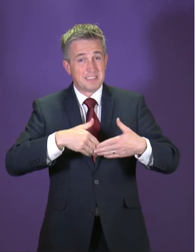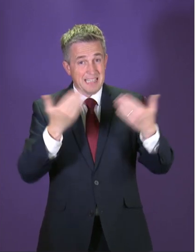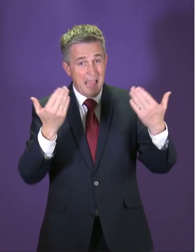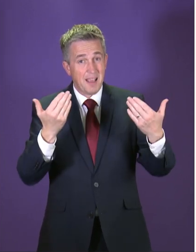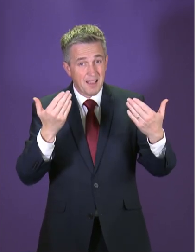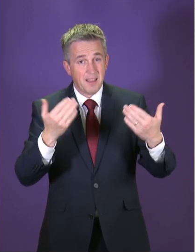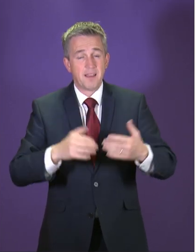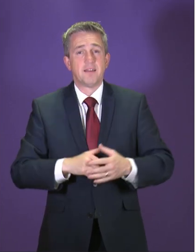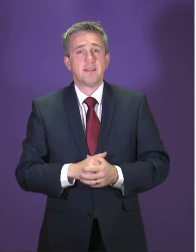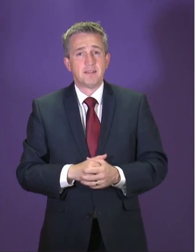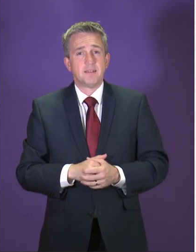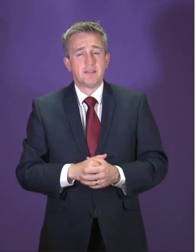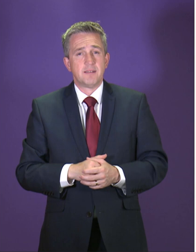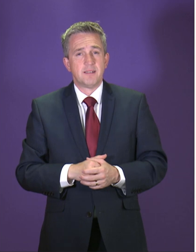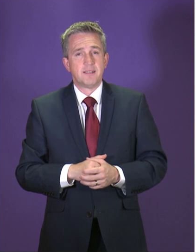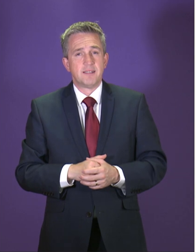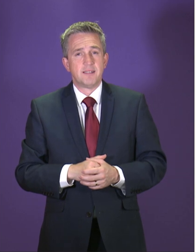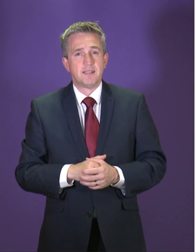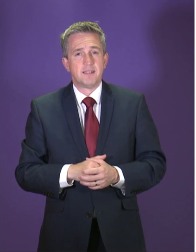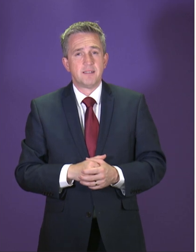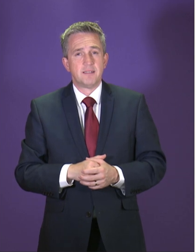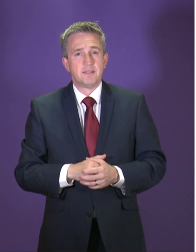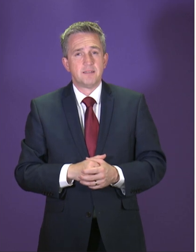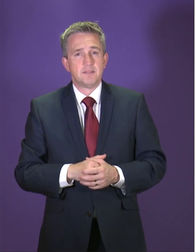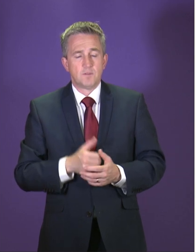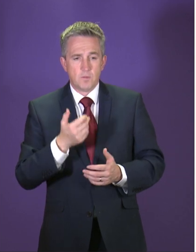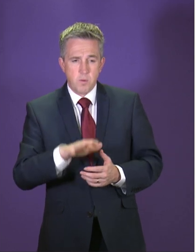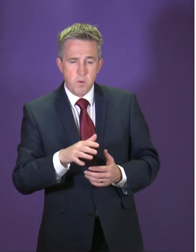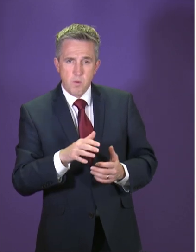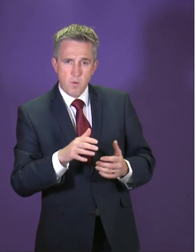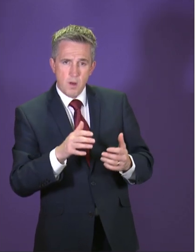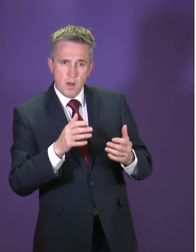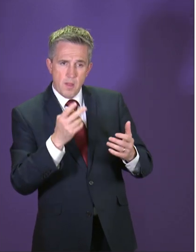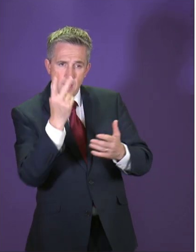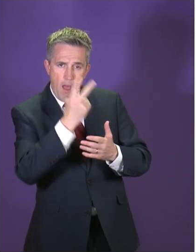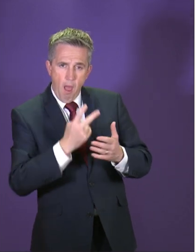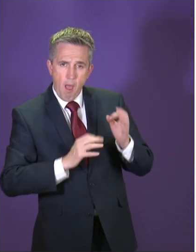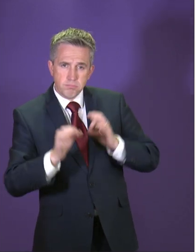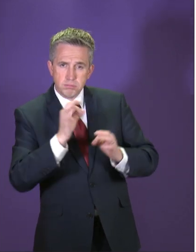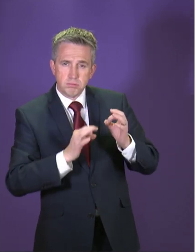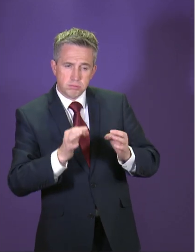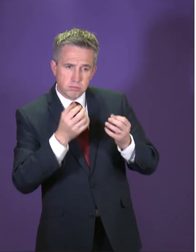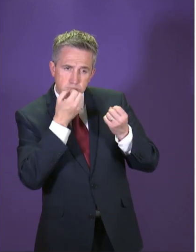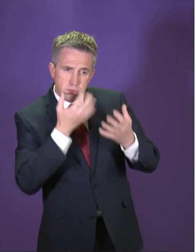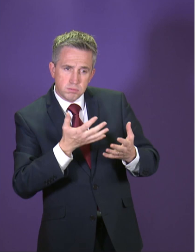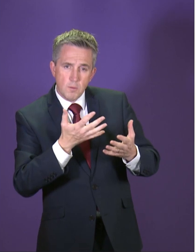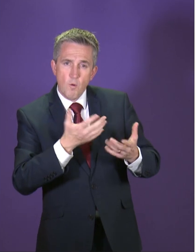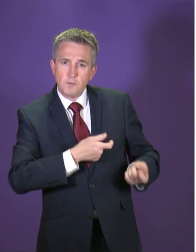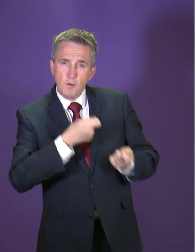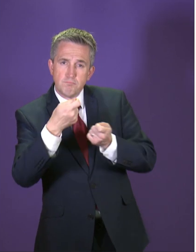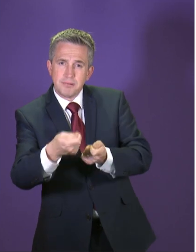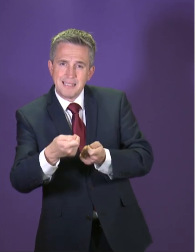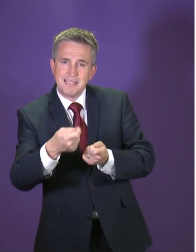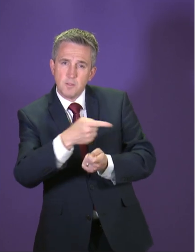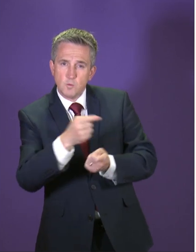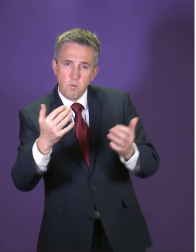So the idea was to bring the beauty, the miracle, the quality near to the